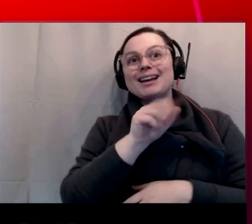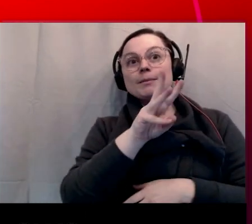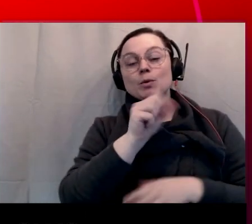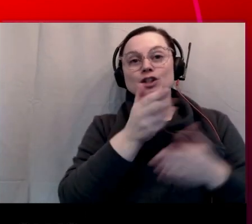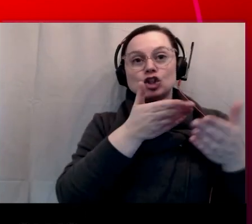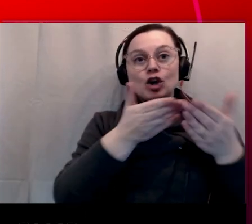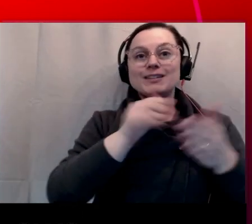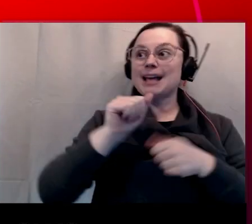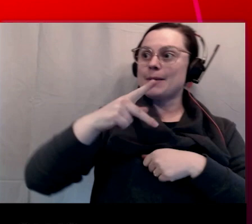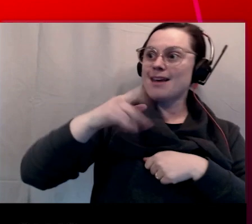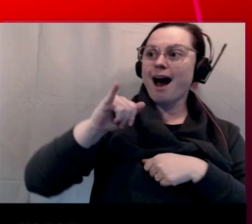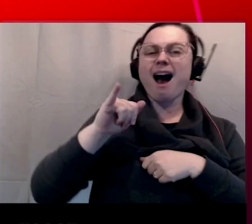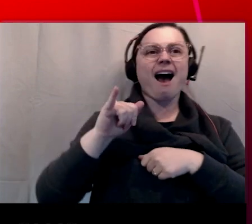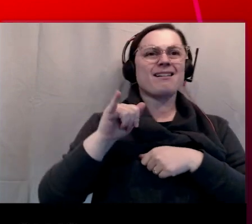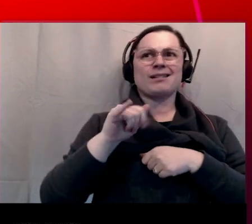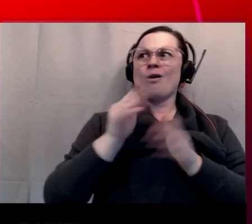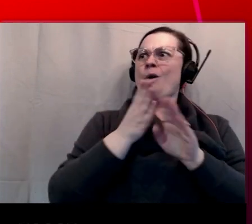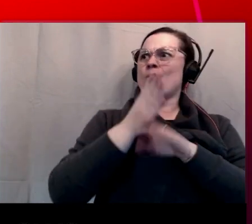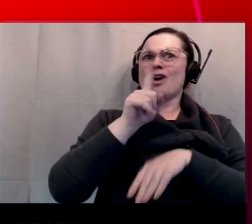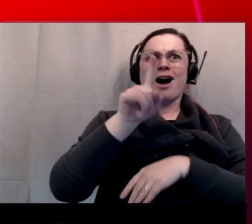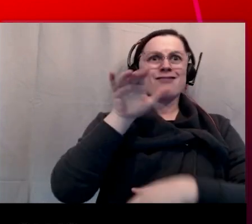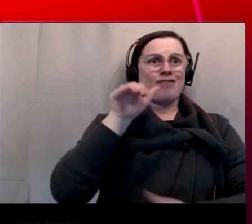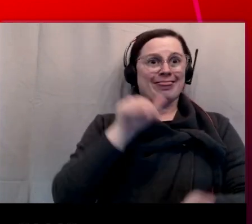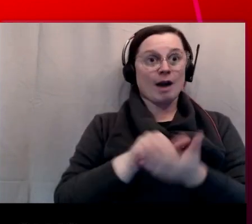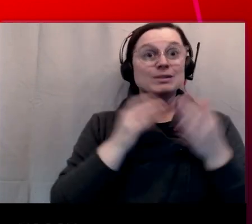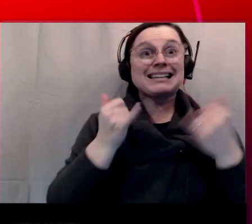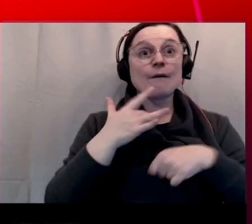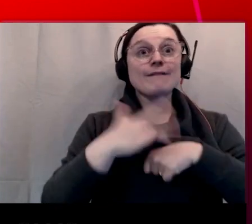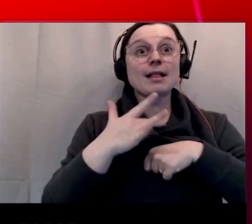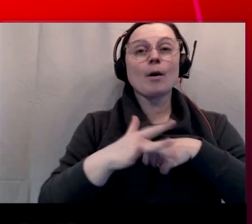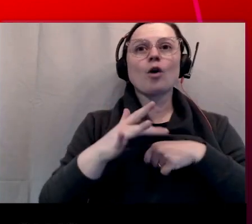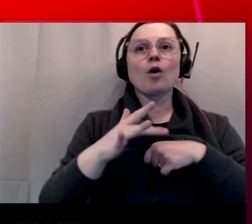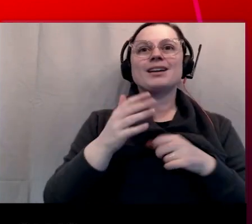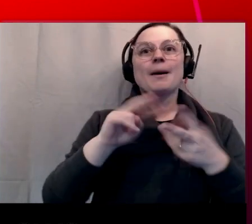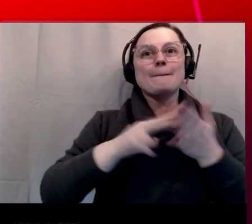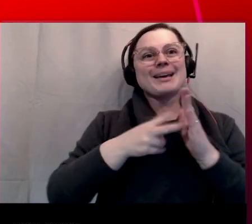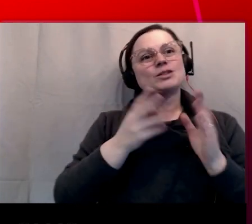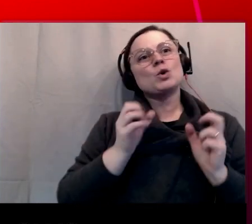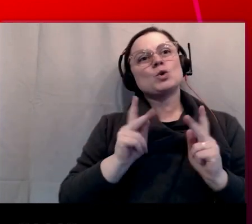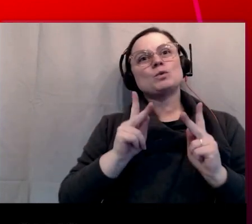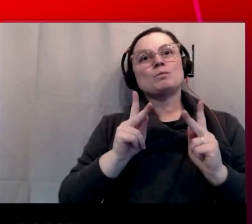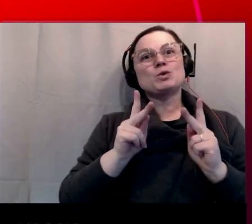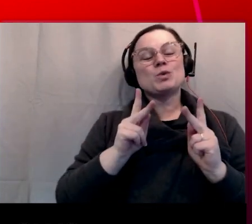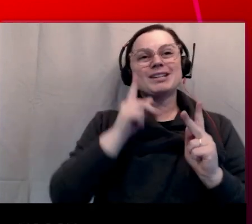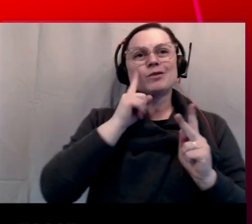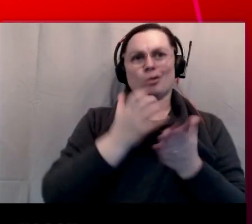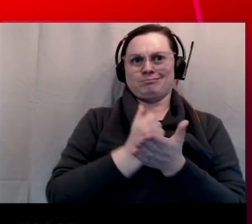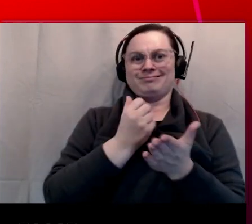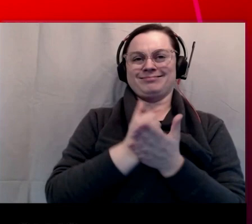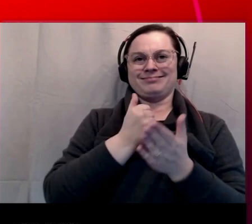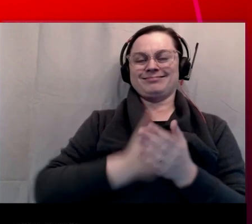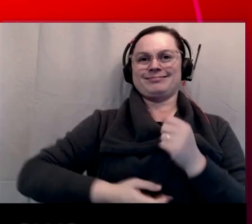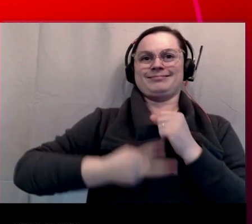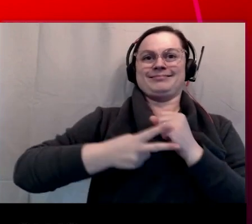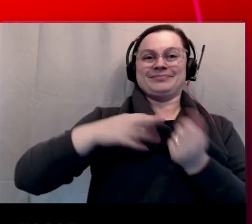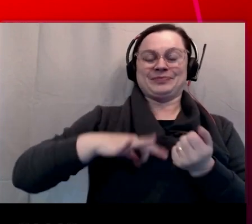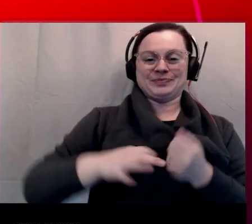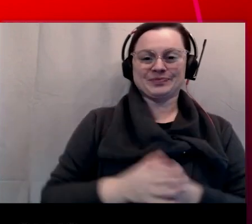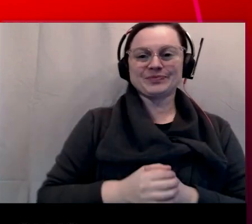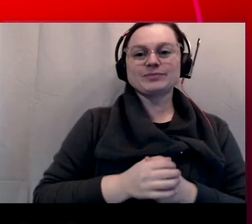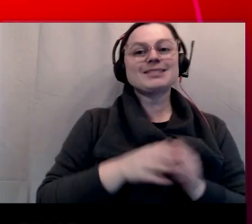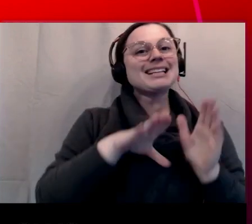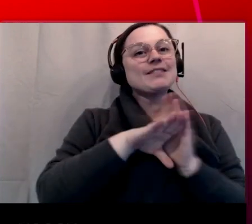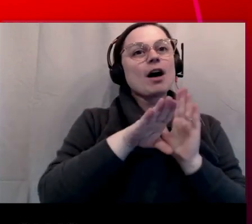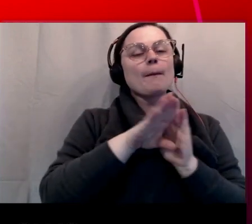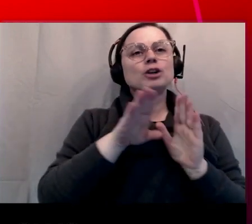that. So with every new service and API, there are new things to go get at. Second, our developers are launching new instances all the time. They're trying